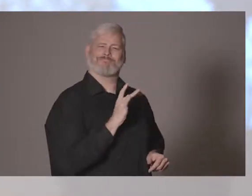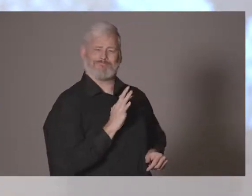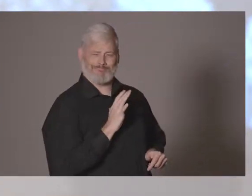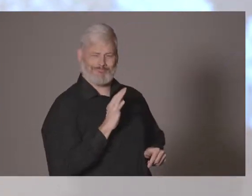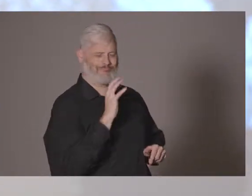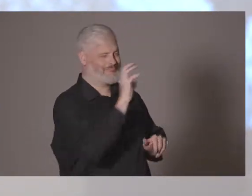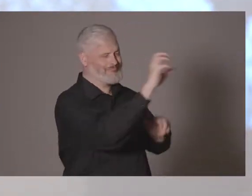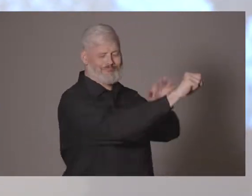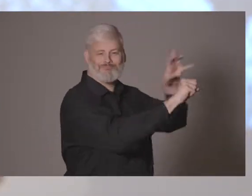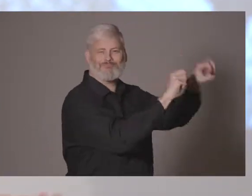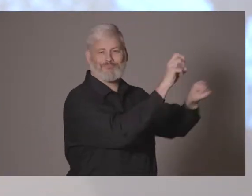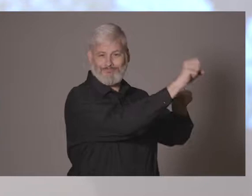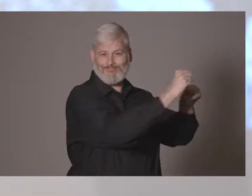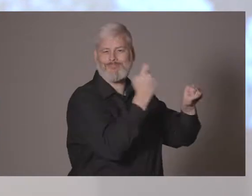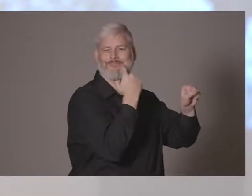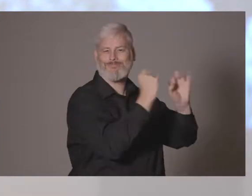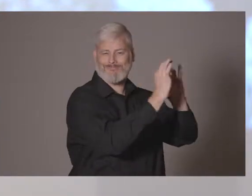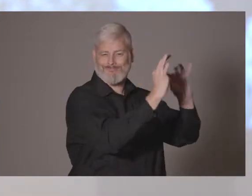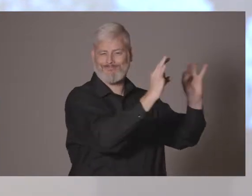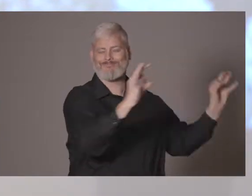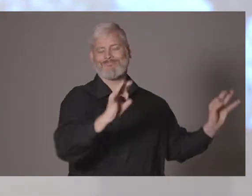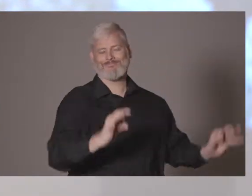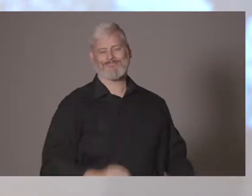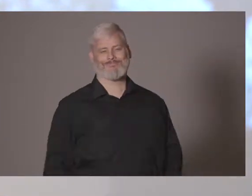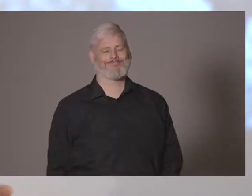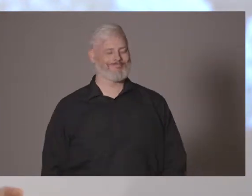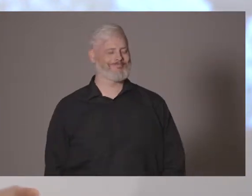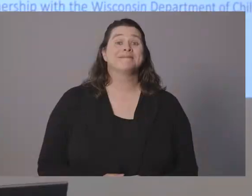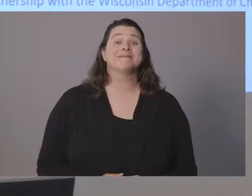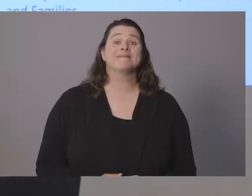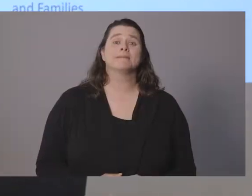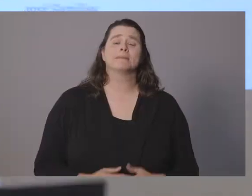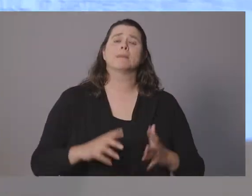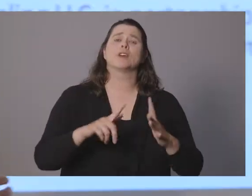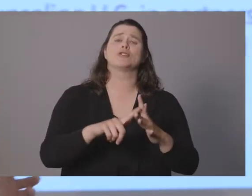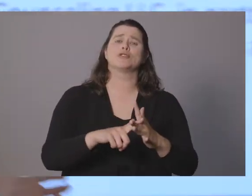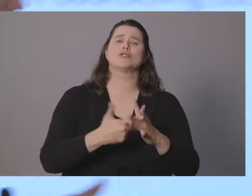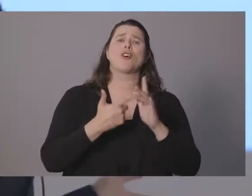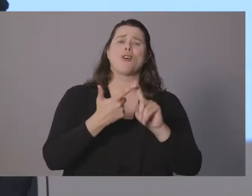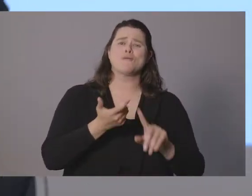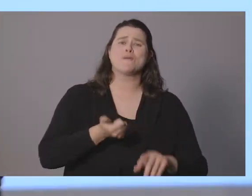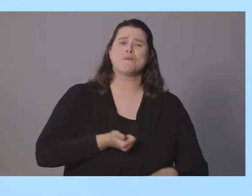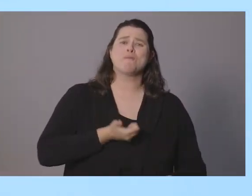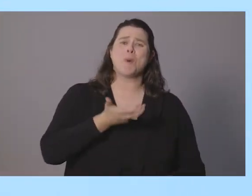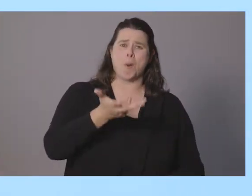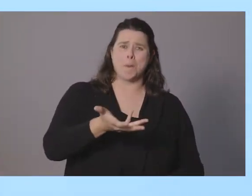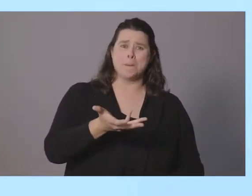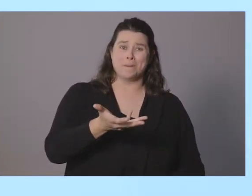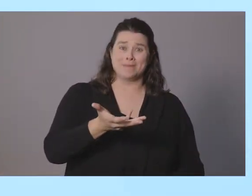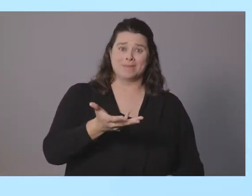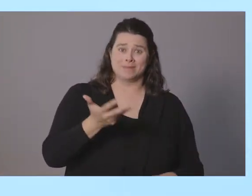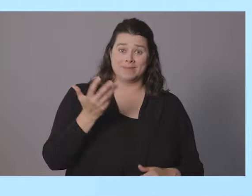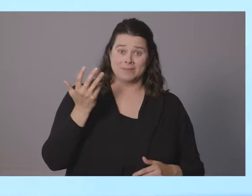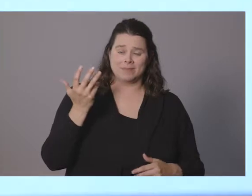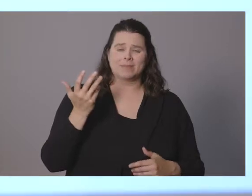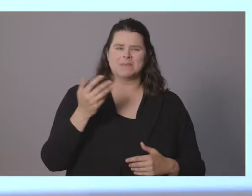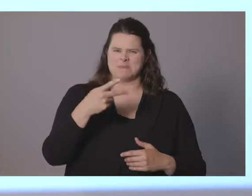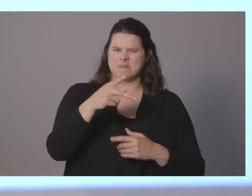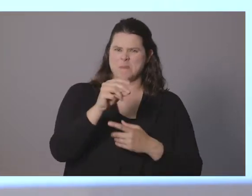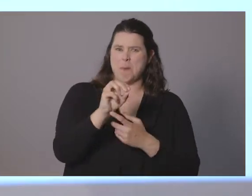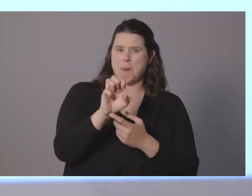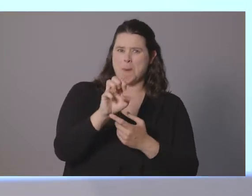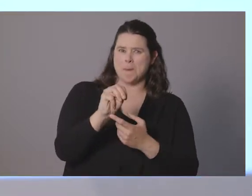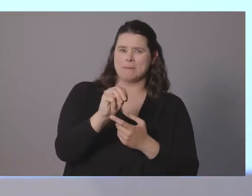and physical medicine that's been used for a long time. I am going to start with a